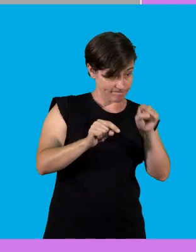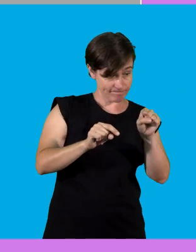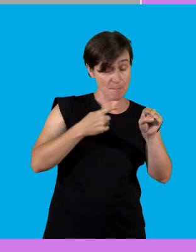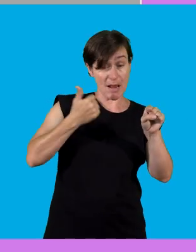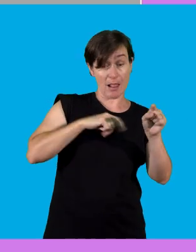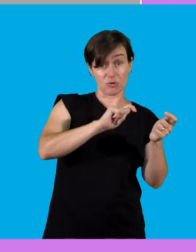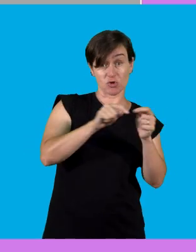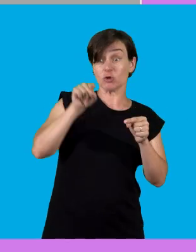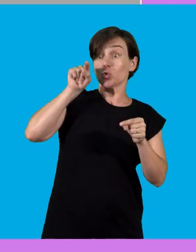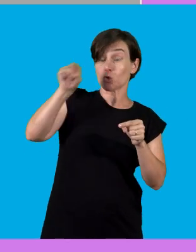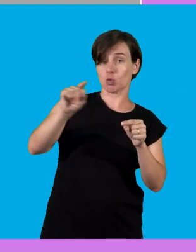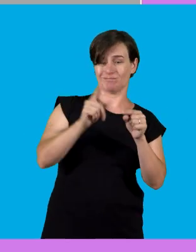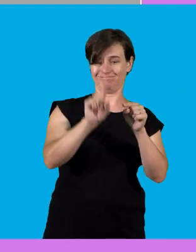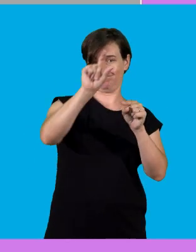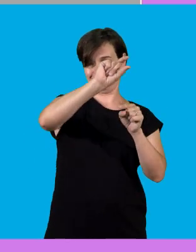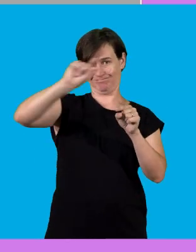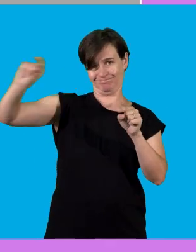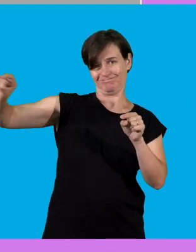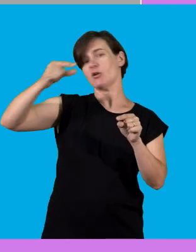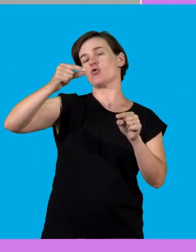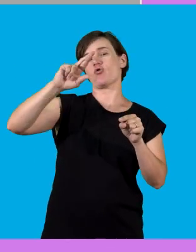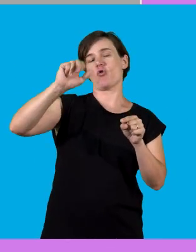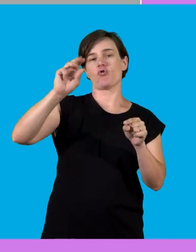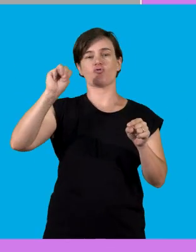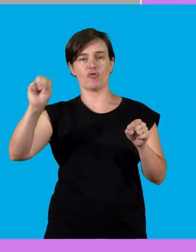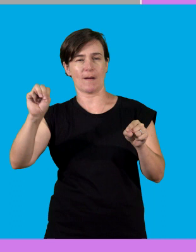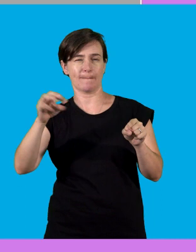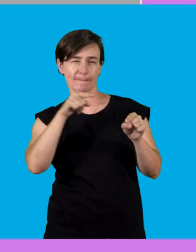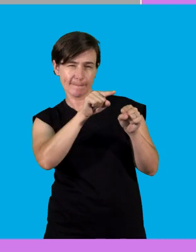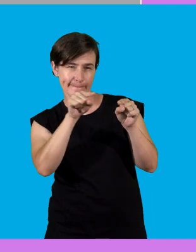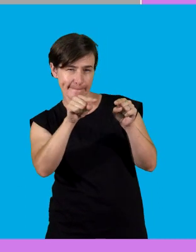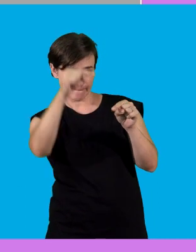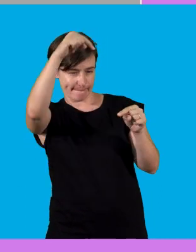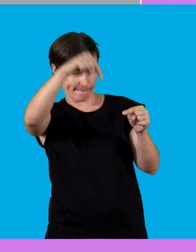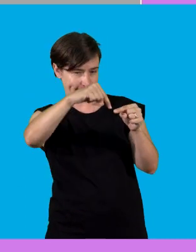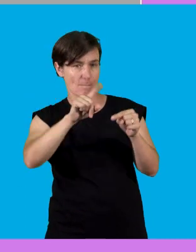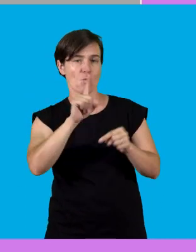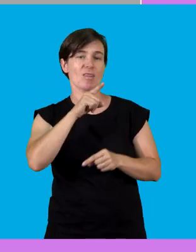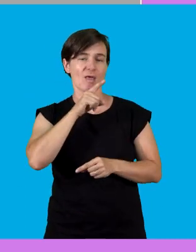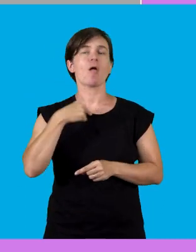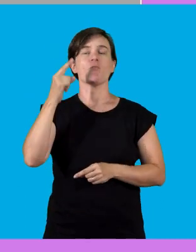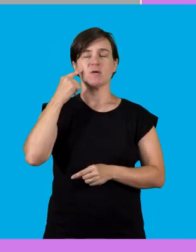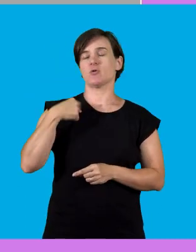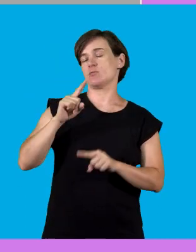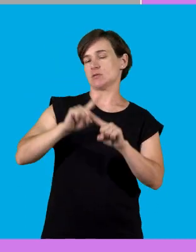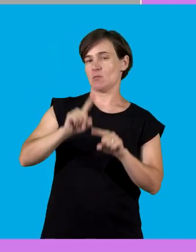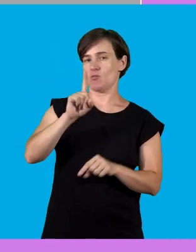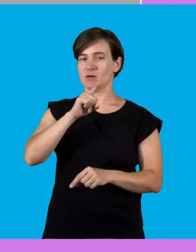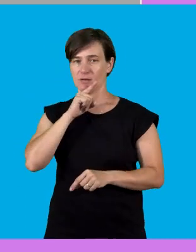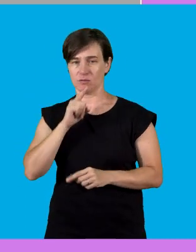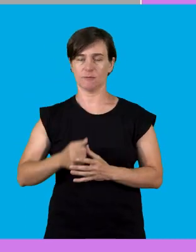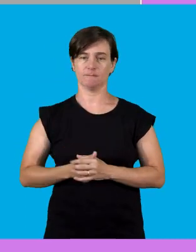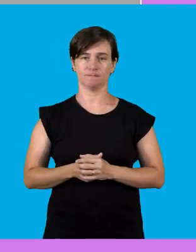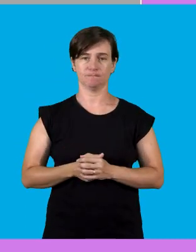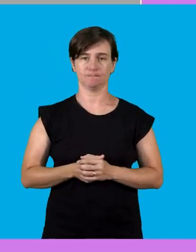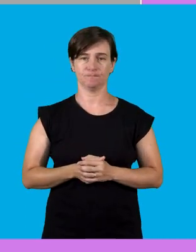crosses grams, I got my conversion factor, and I know I need to times by 1,000.